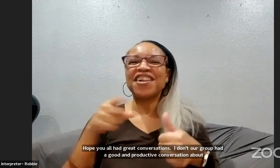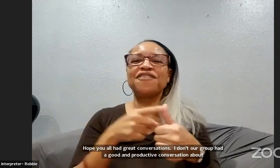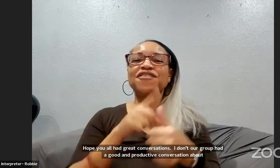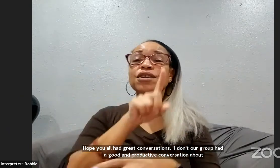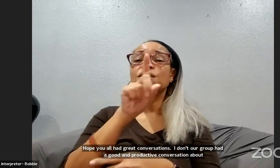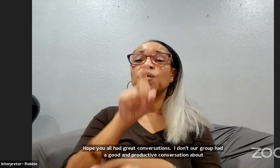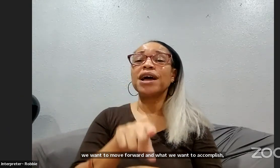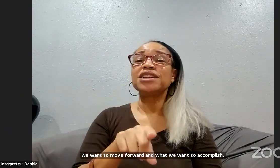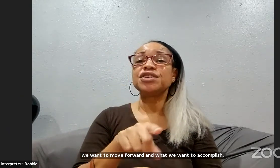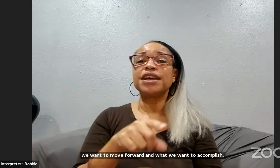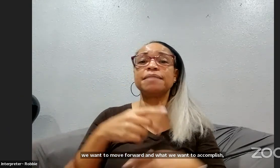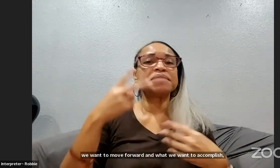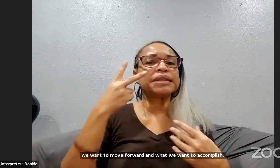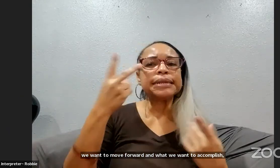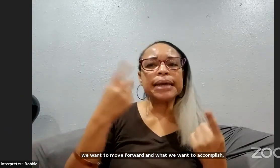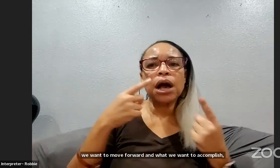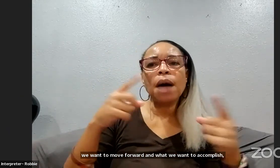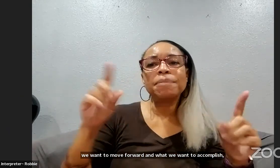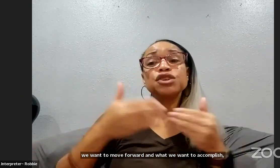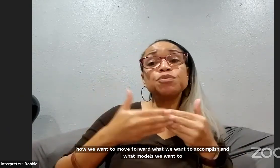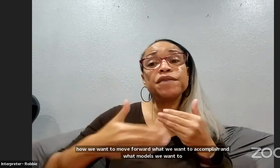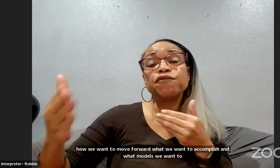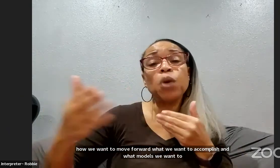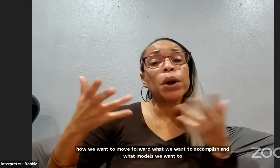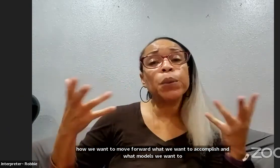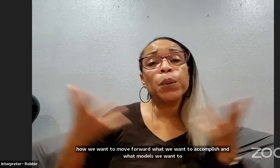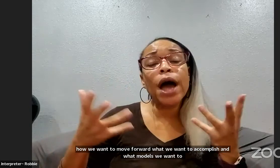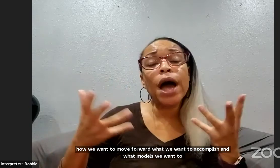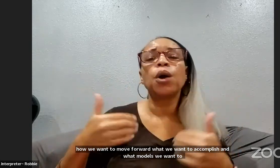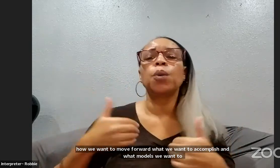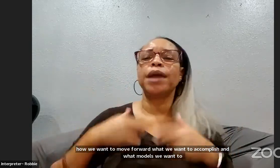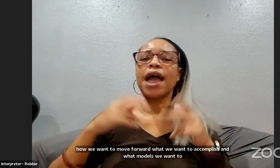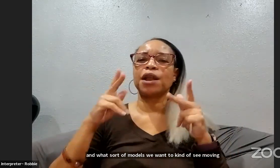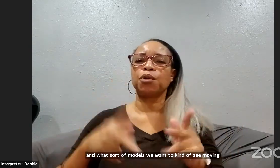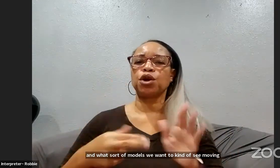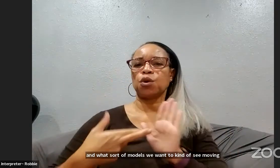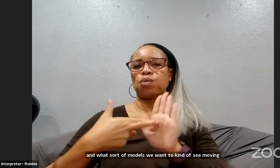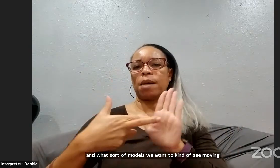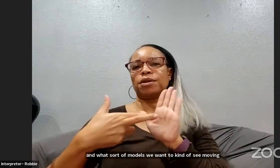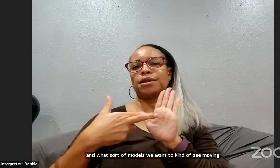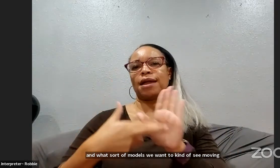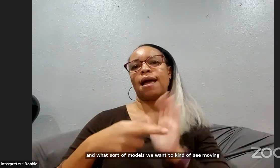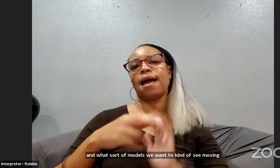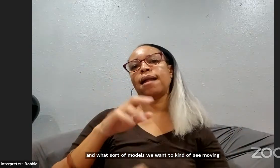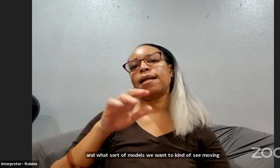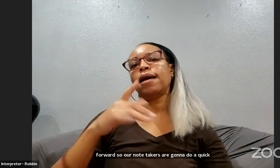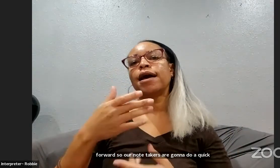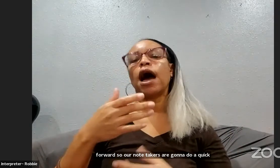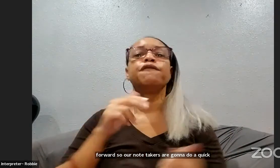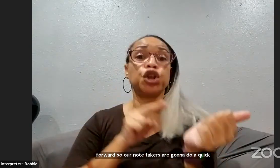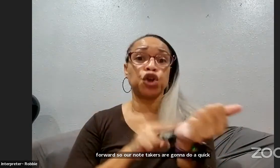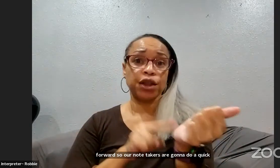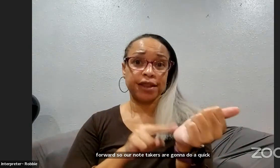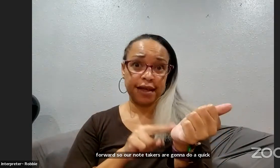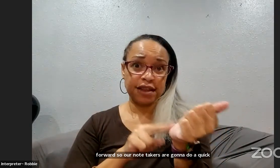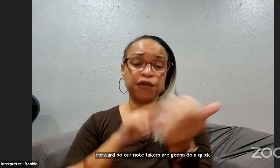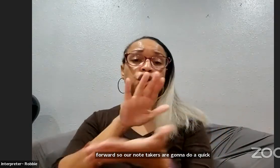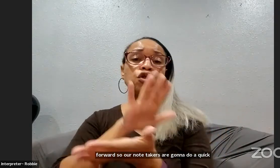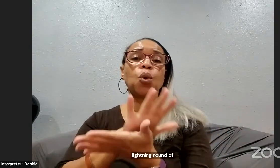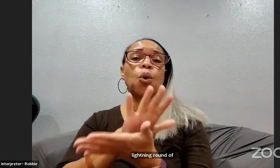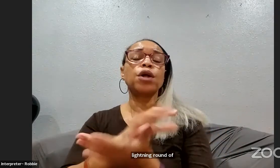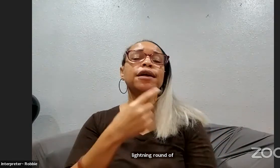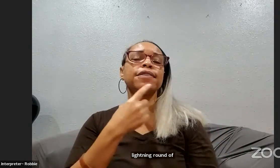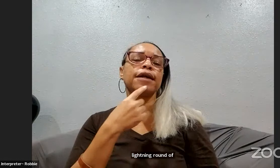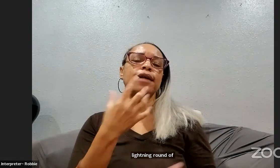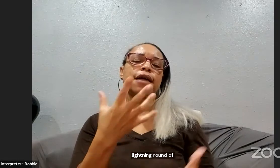do you want to see us accomplish moving forward? We had someone who's a representative of Alameda County school nurses, and they mentioned they would love